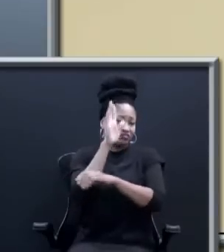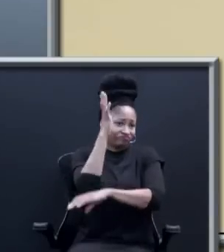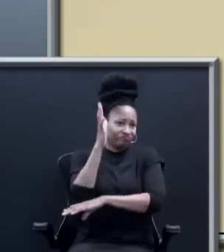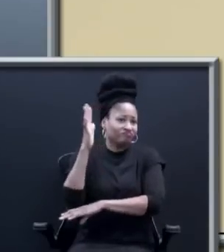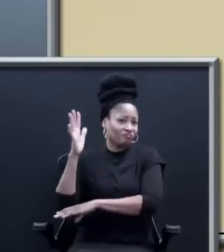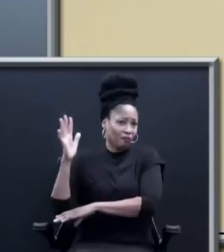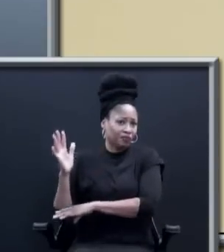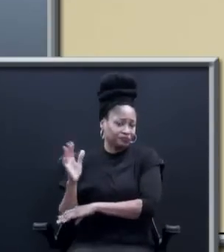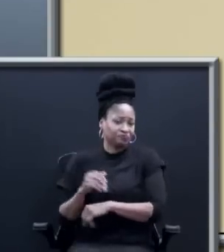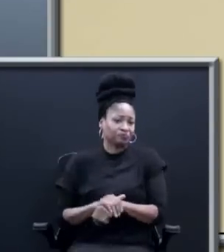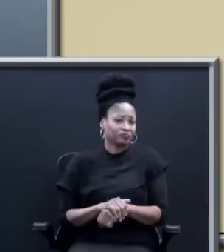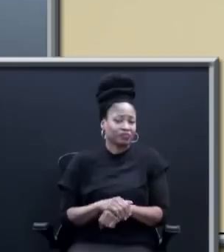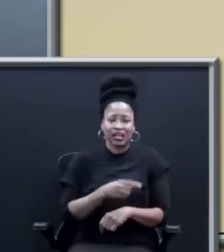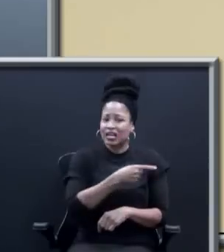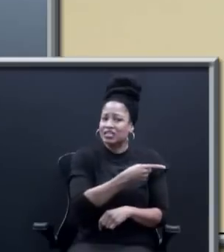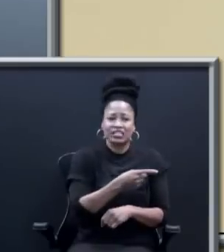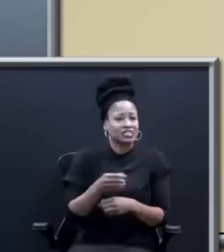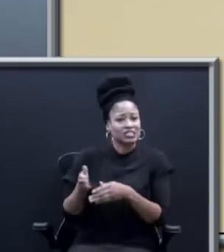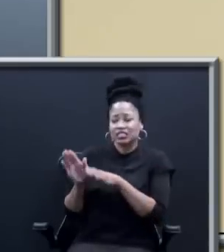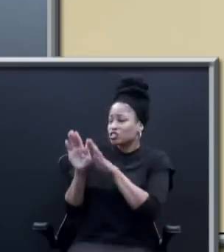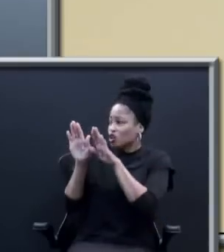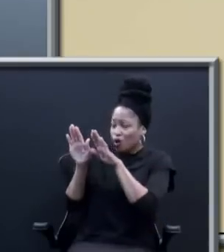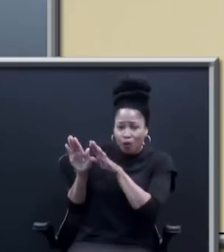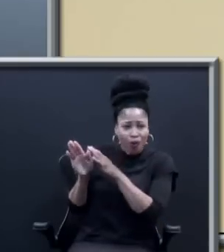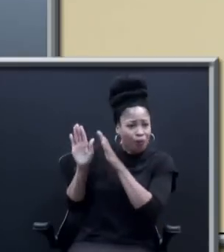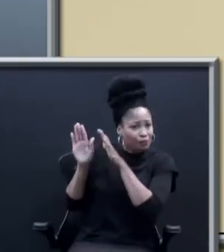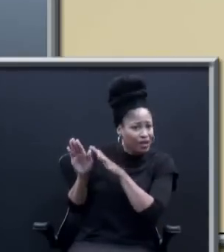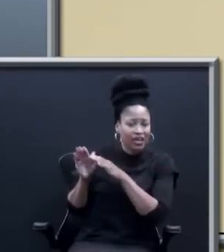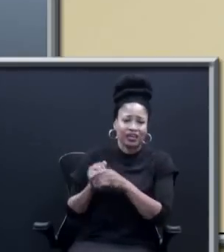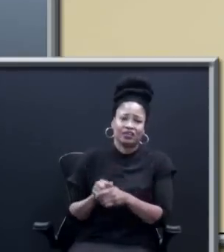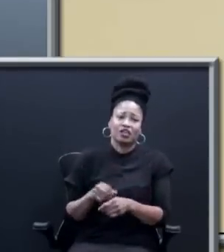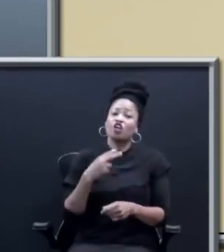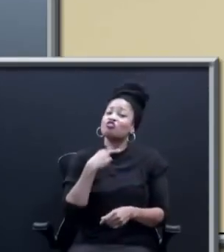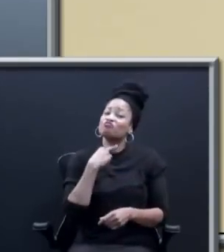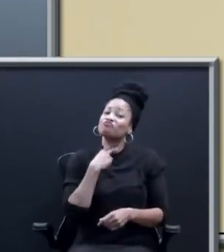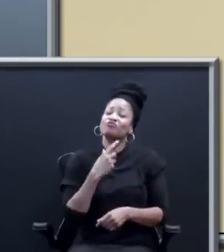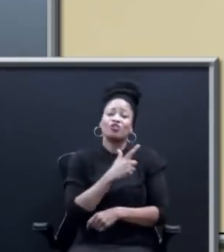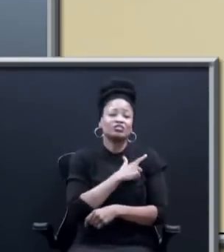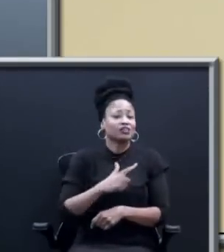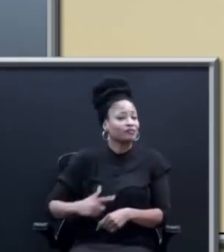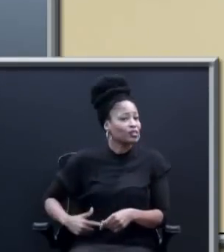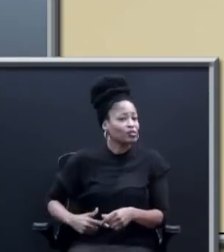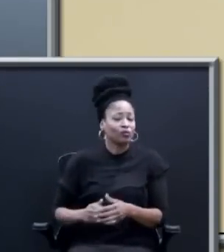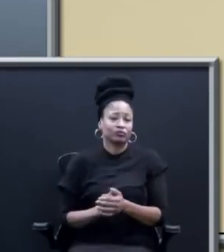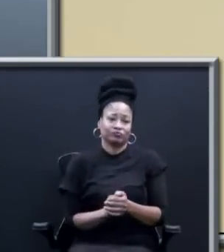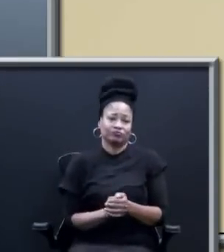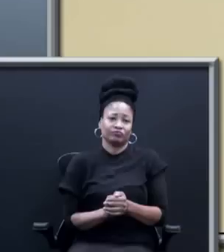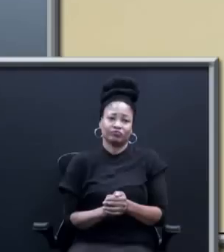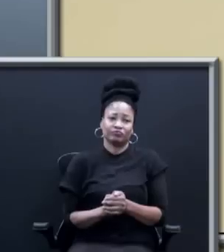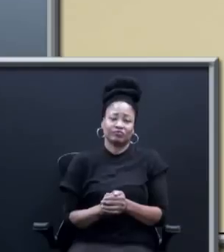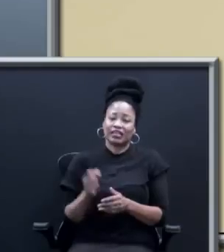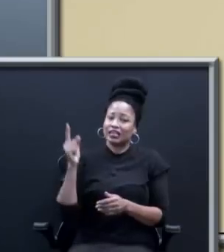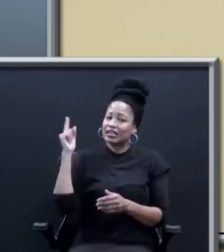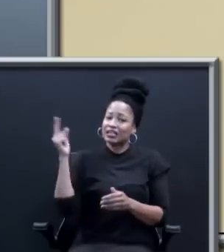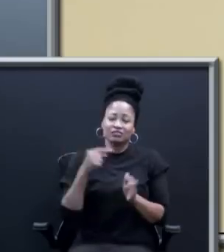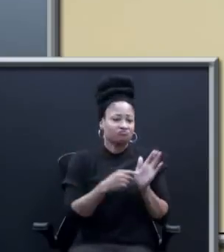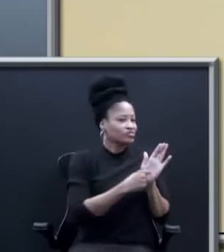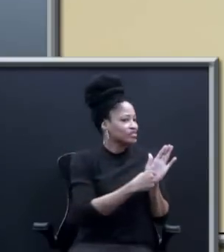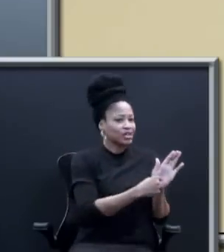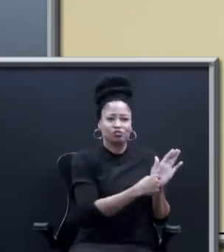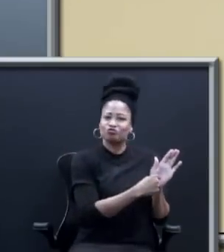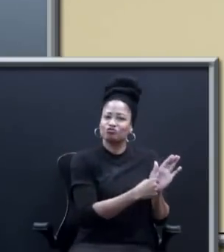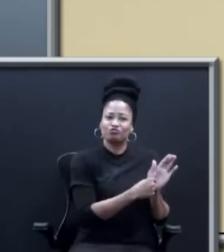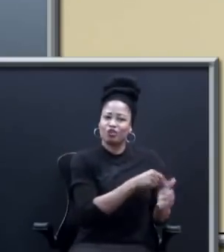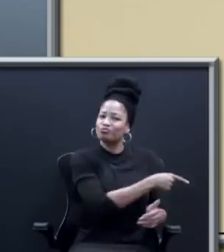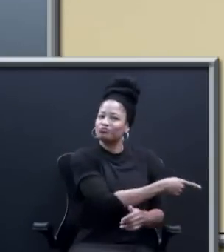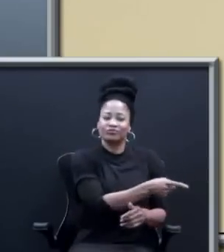because they obeyed not the voice of the Lord, unto whom the Lord sware that he would not show them the land which the Lord sware unto their